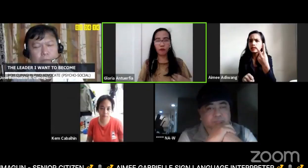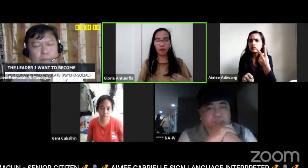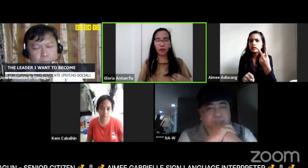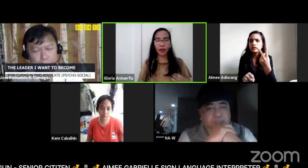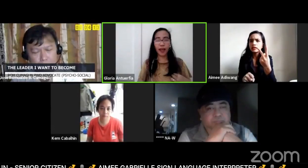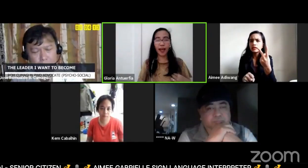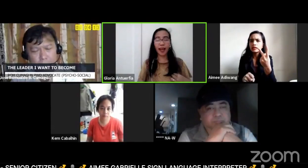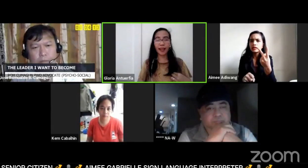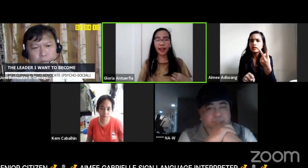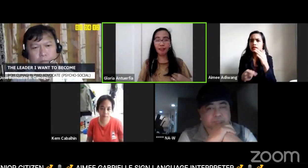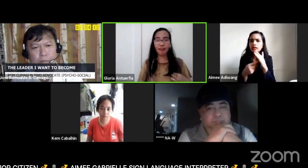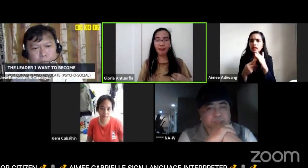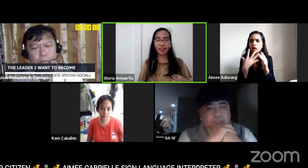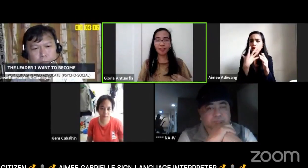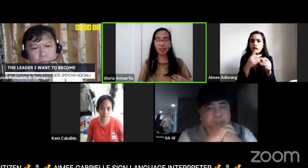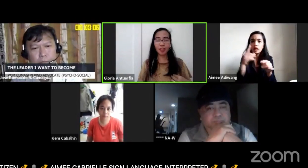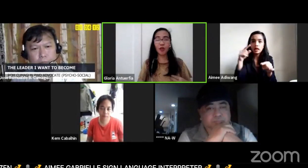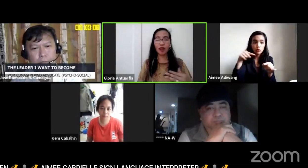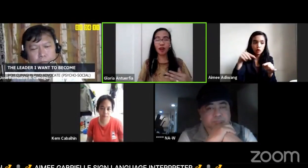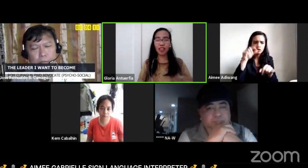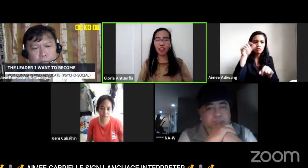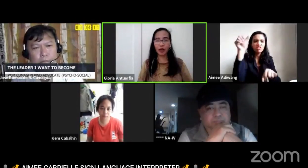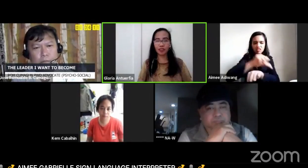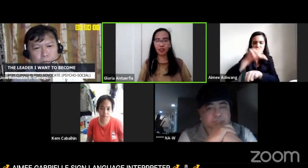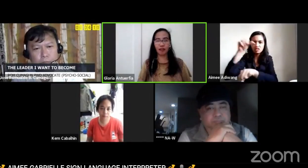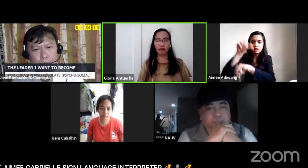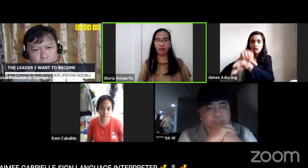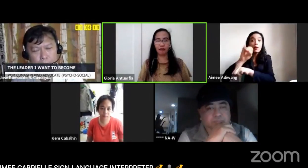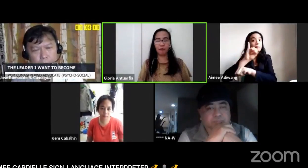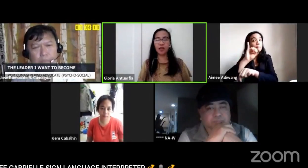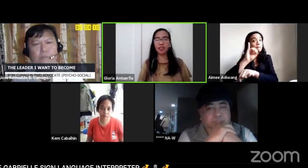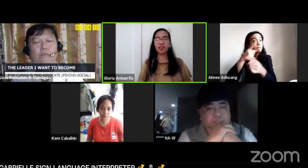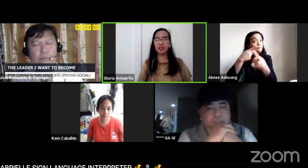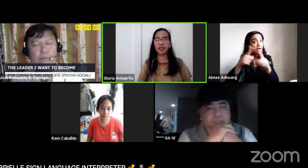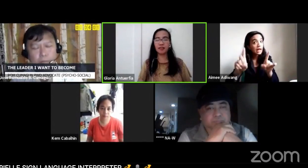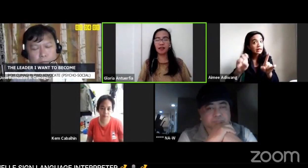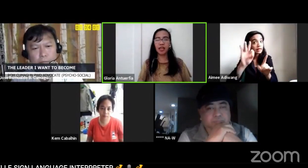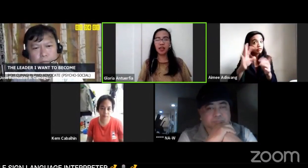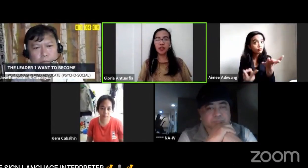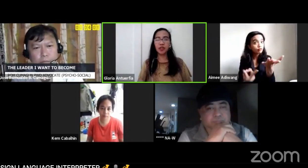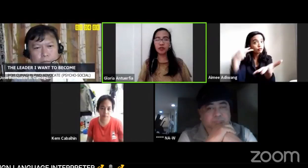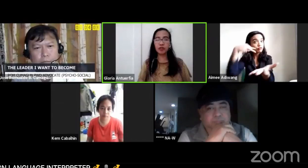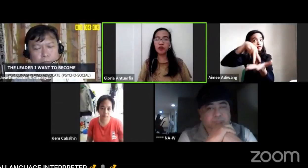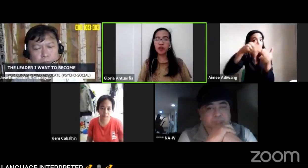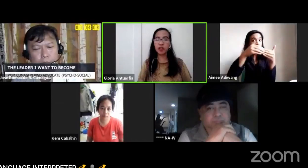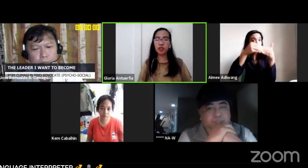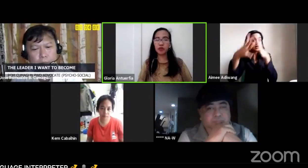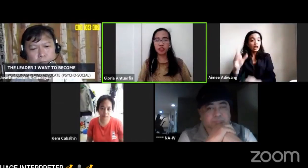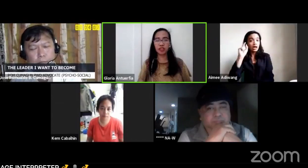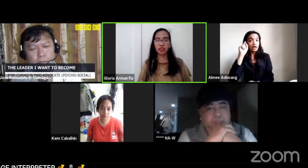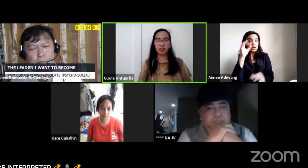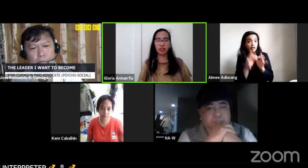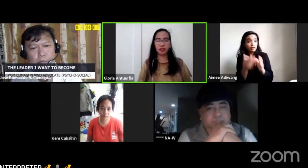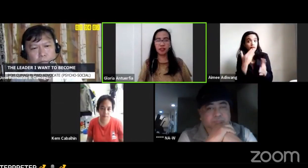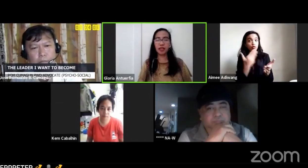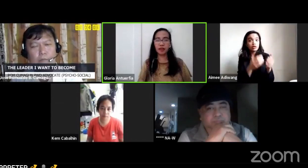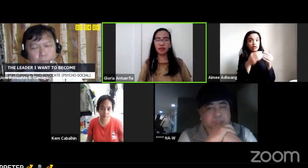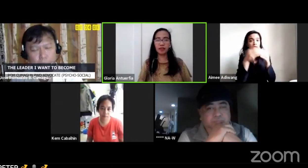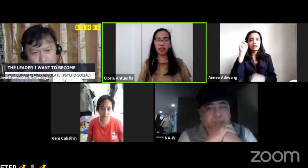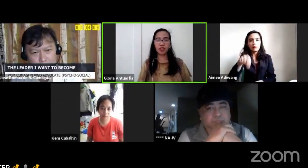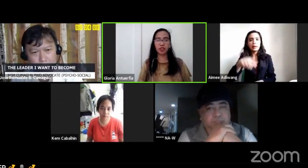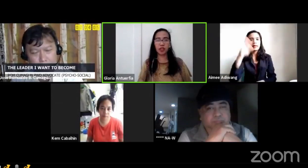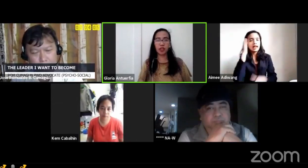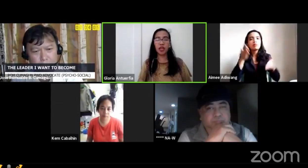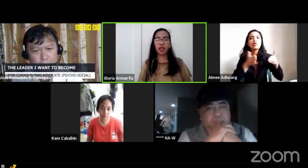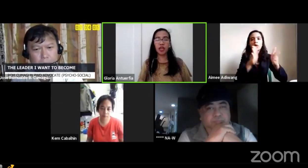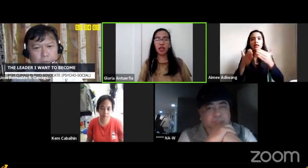follow, as long as you are on the right track. Because a good leader, you should know your direction, the